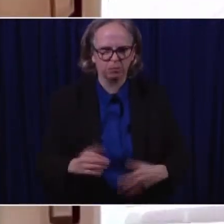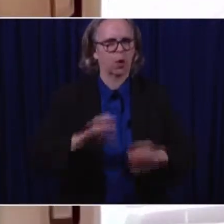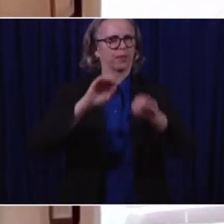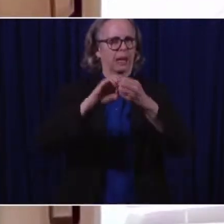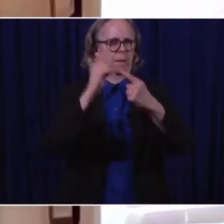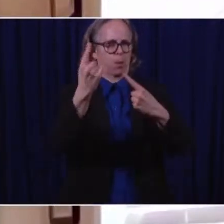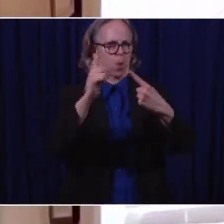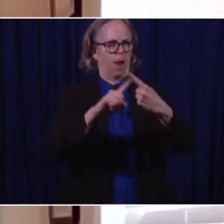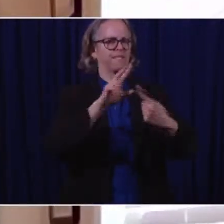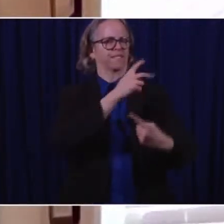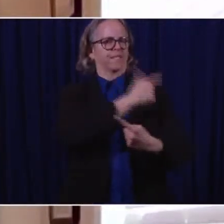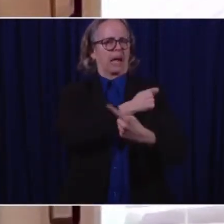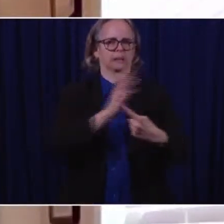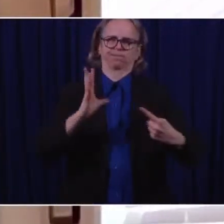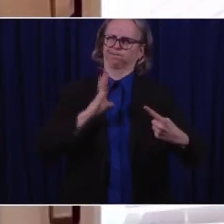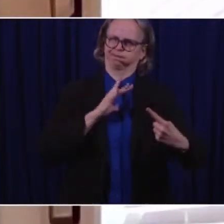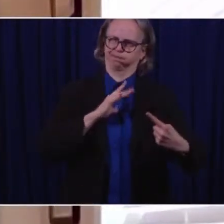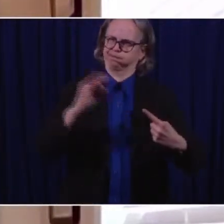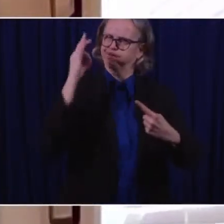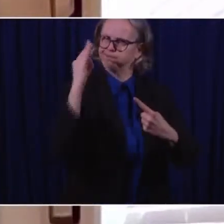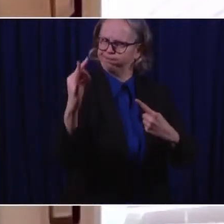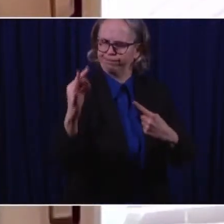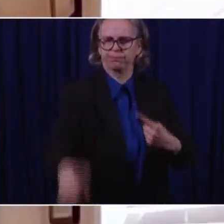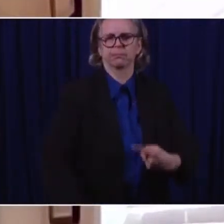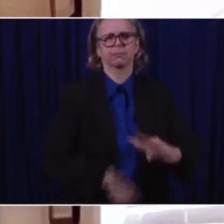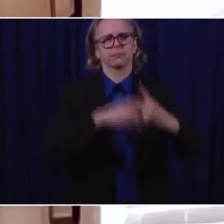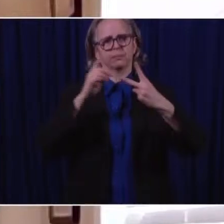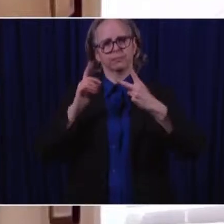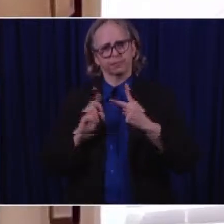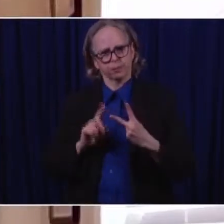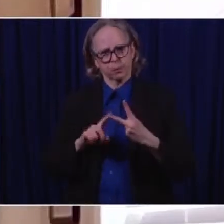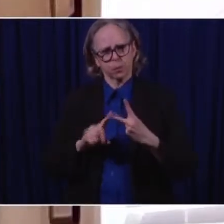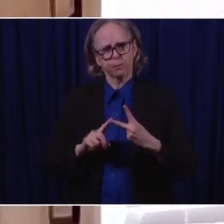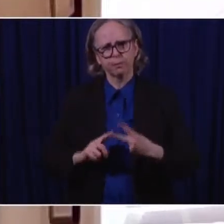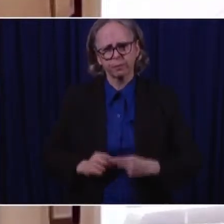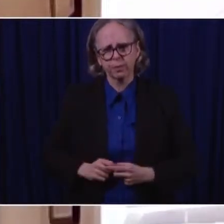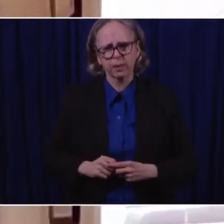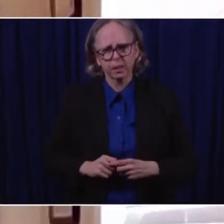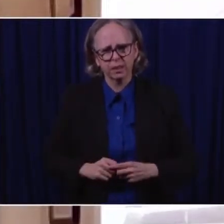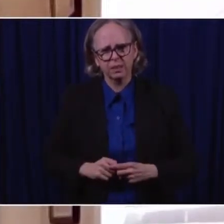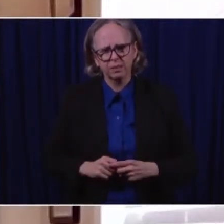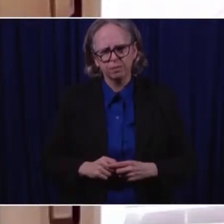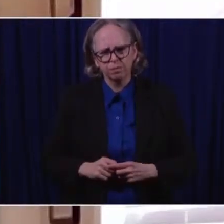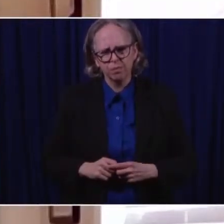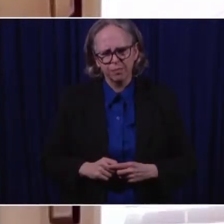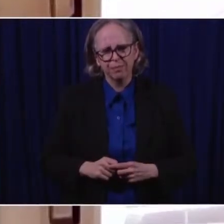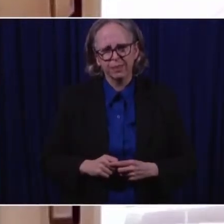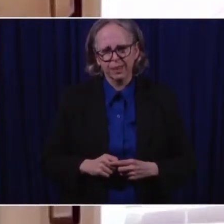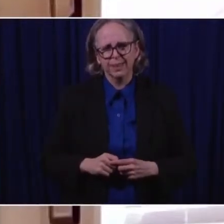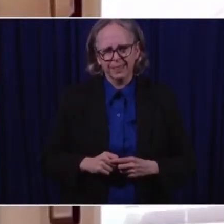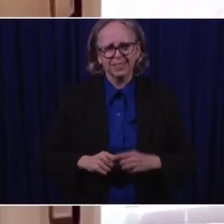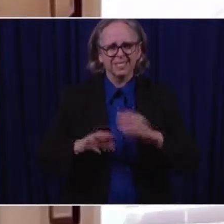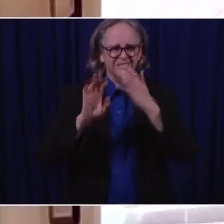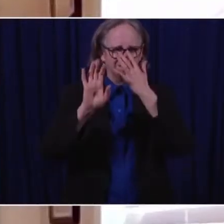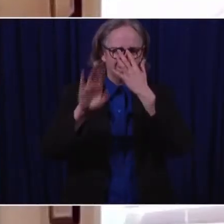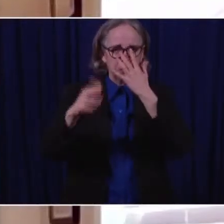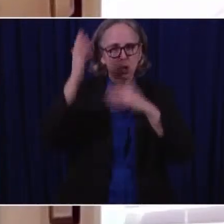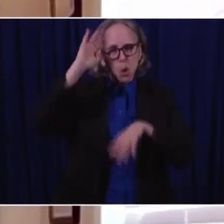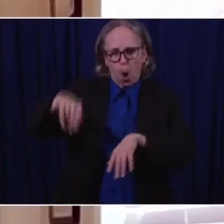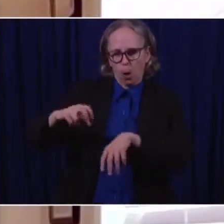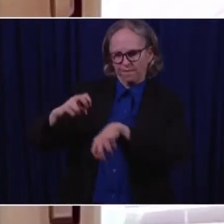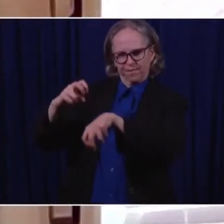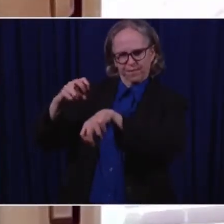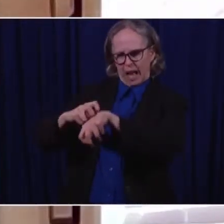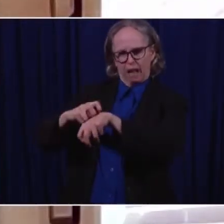Point number 2 is that what we need to think about when we think about these viruses, these